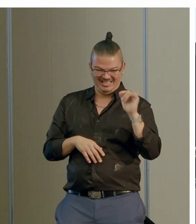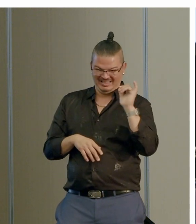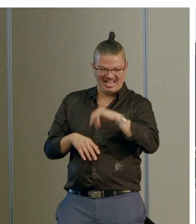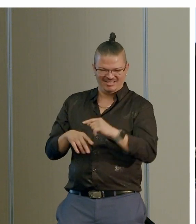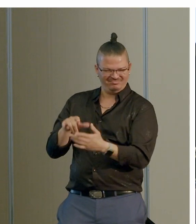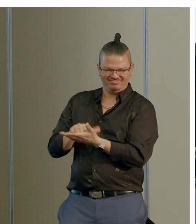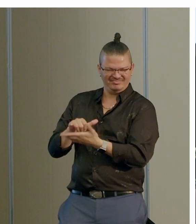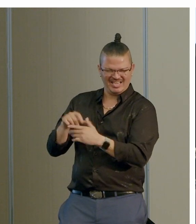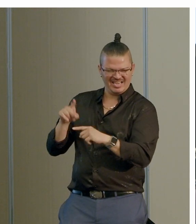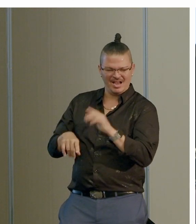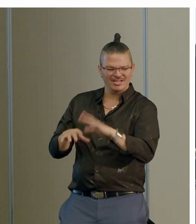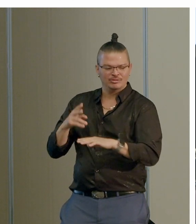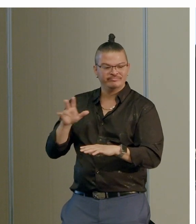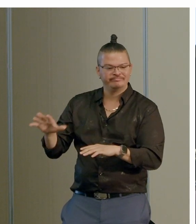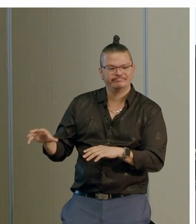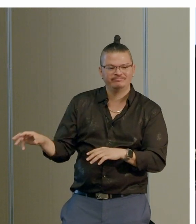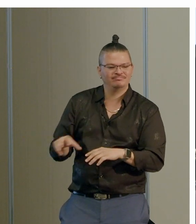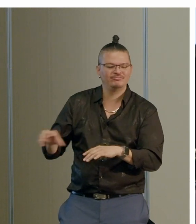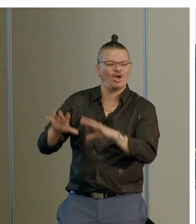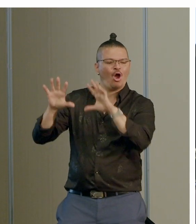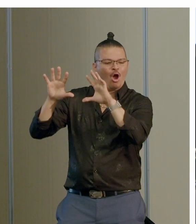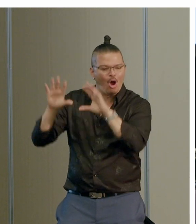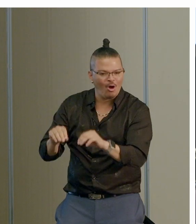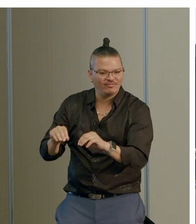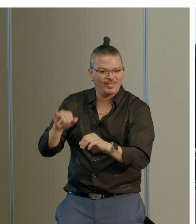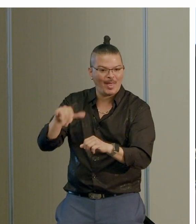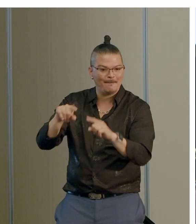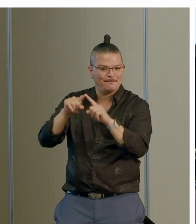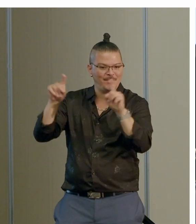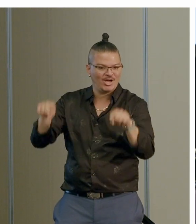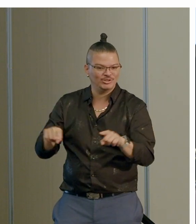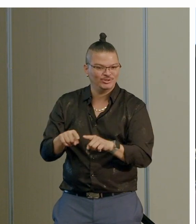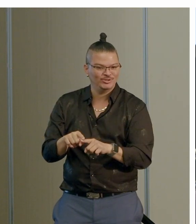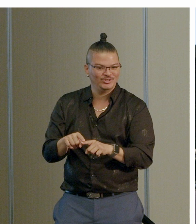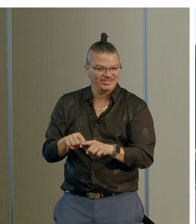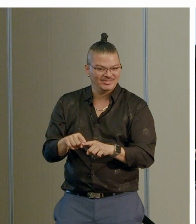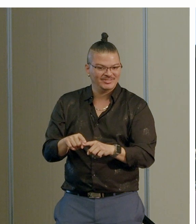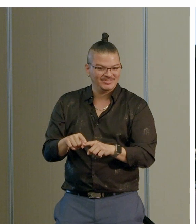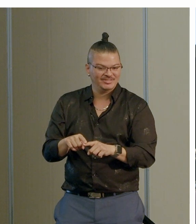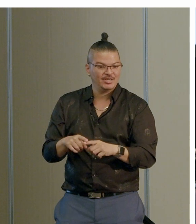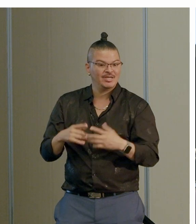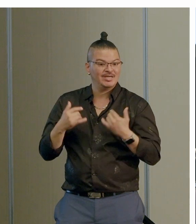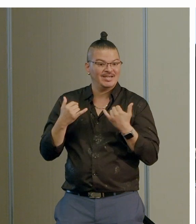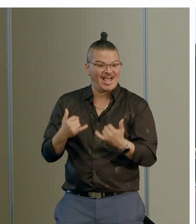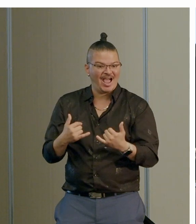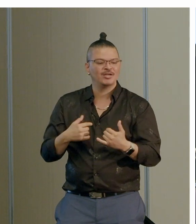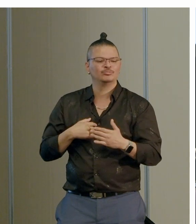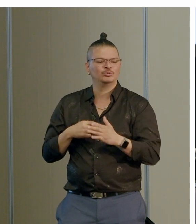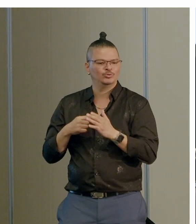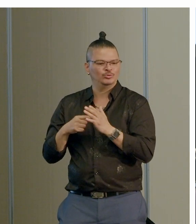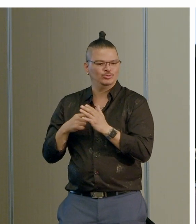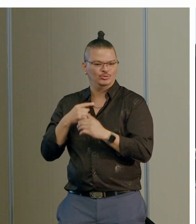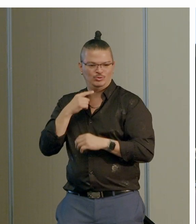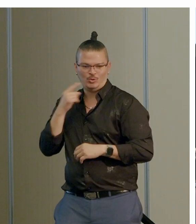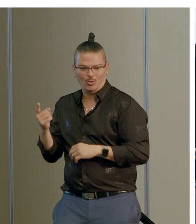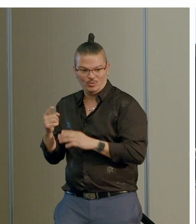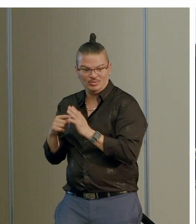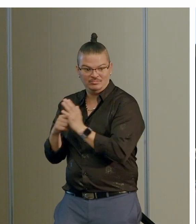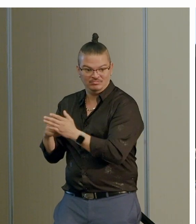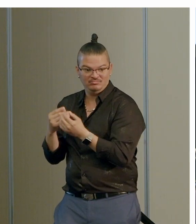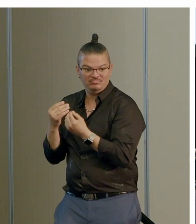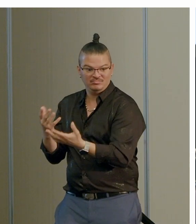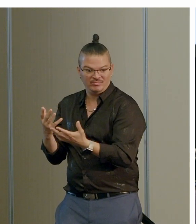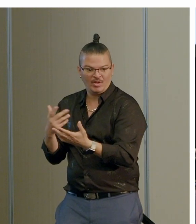she turned off the monitor and said, now show her. I was lost. And, but I